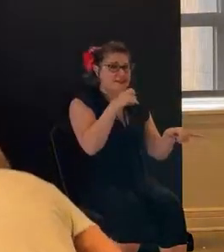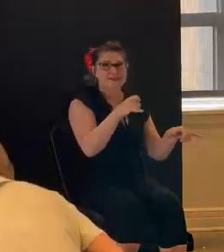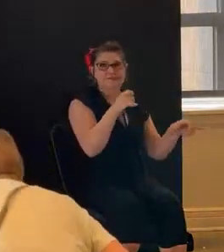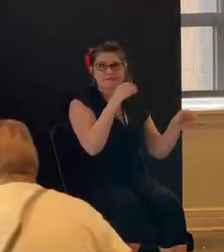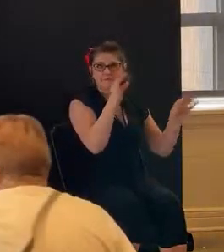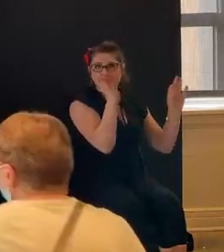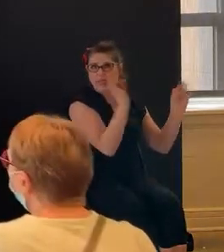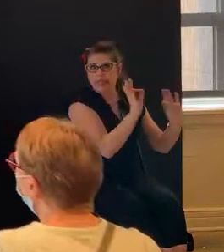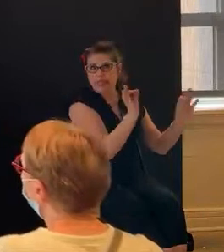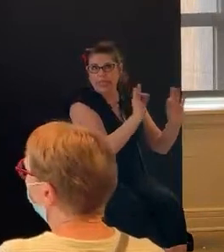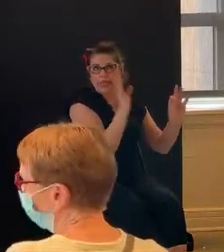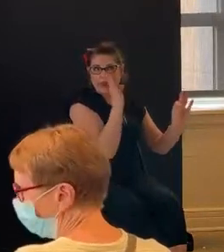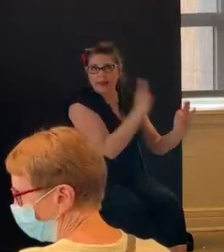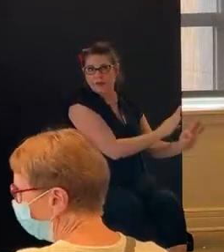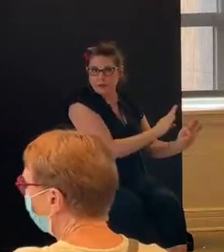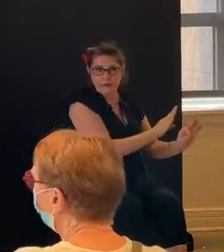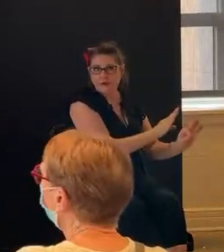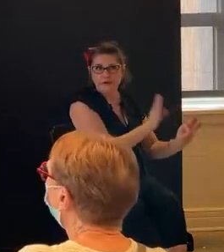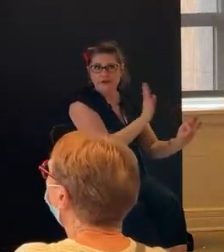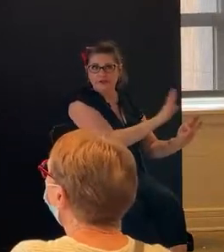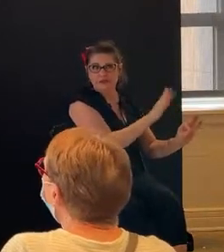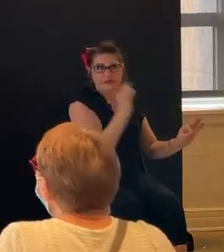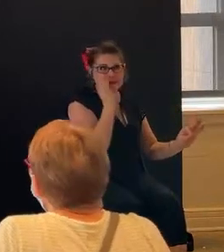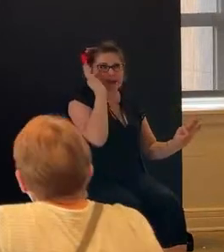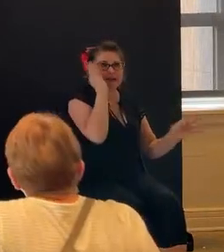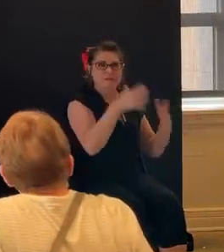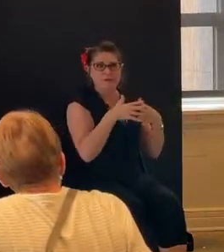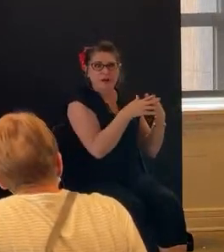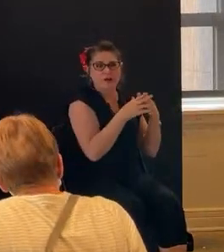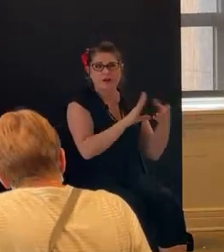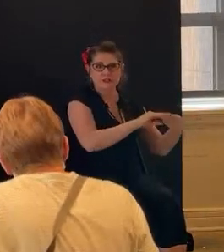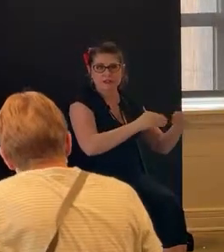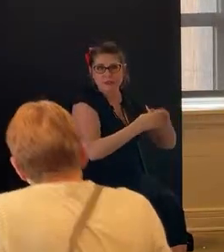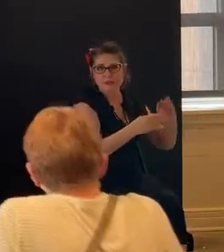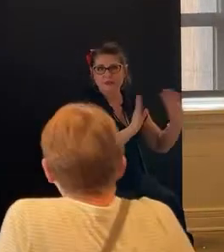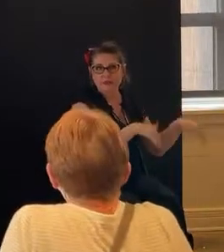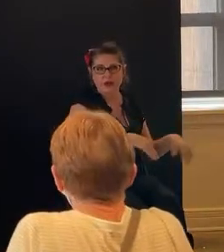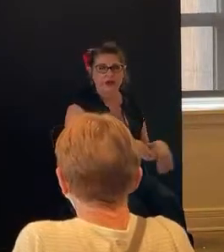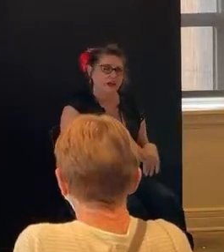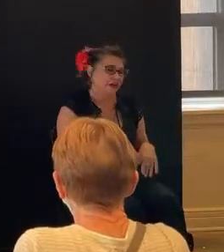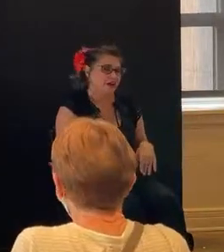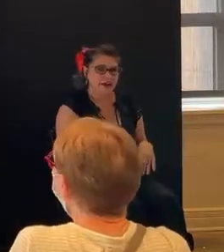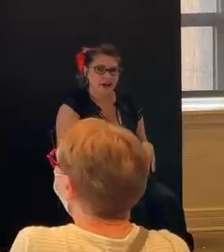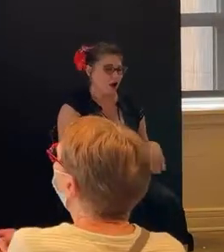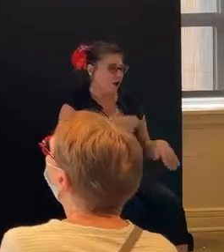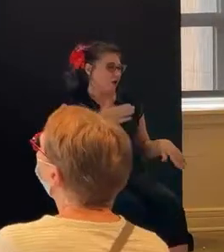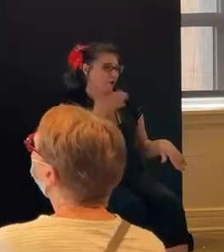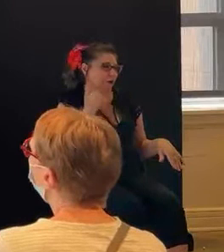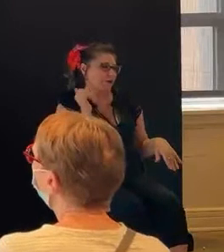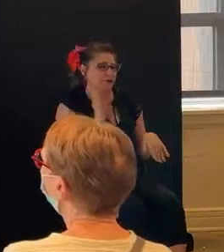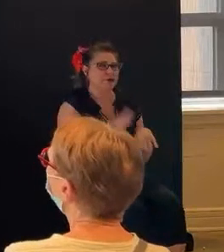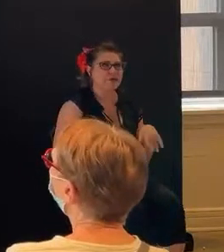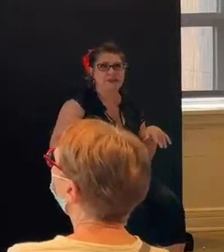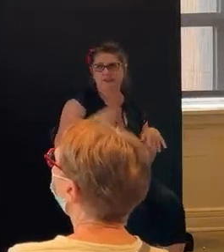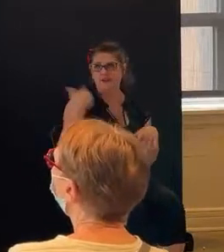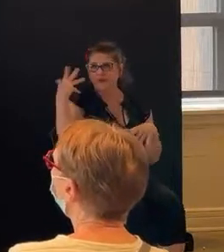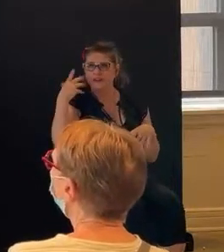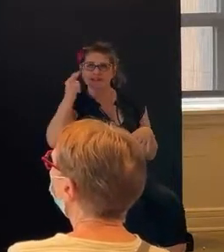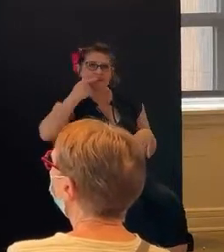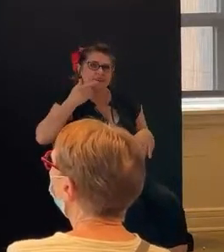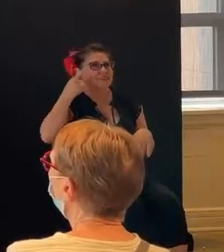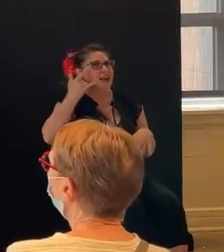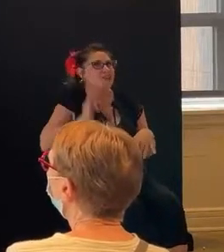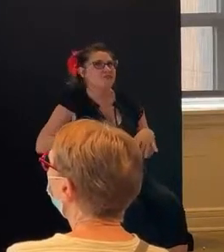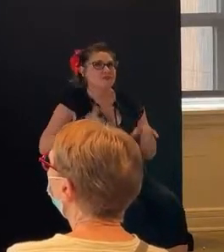legends. If they thought about earthquakes at all, they thought they were better off than those crazy Californians. And the City